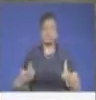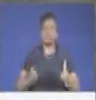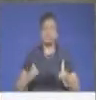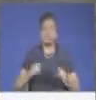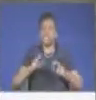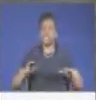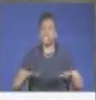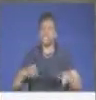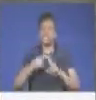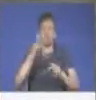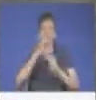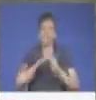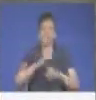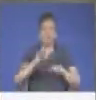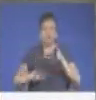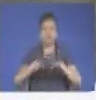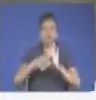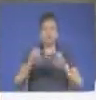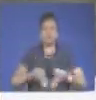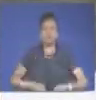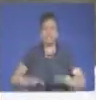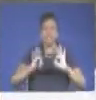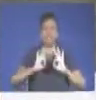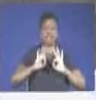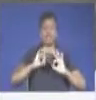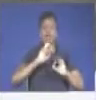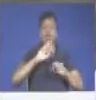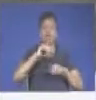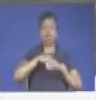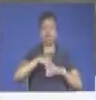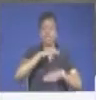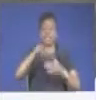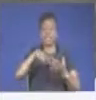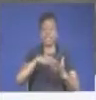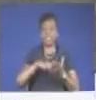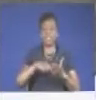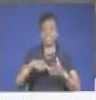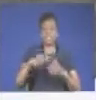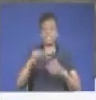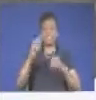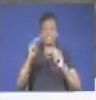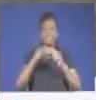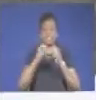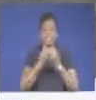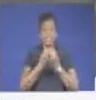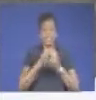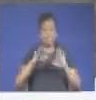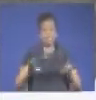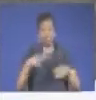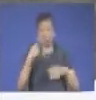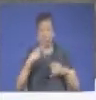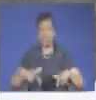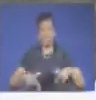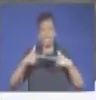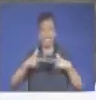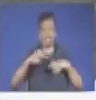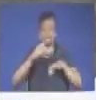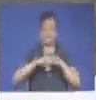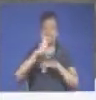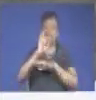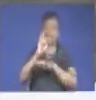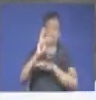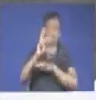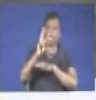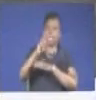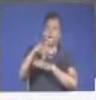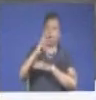every walk of life. We have, you know, a few kids who live in Cowpen Road in you know, housing that I really wouldn't consider ideal. We have